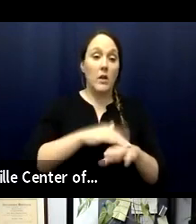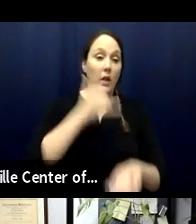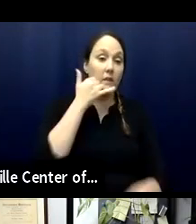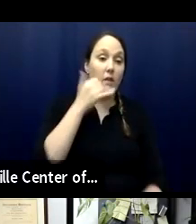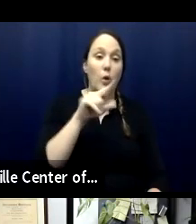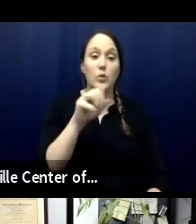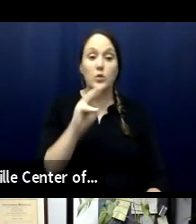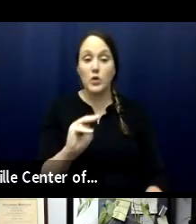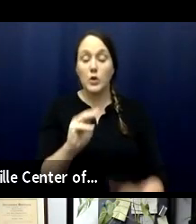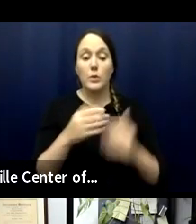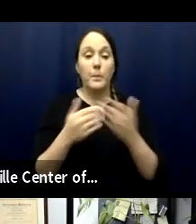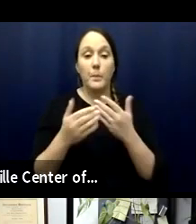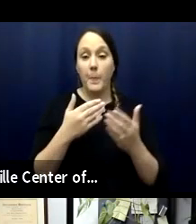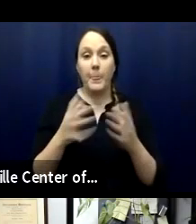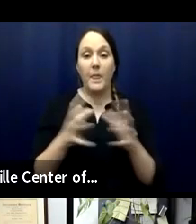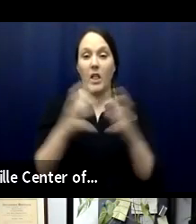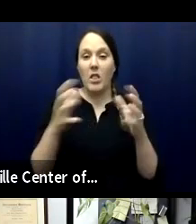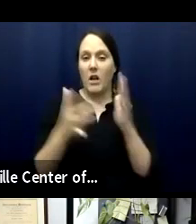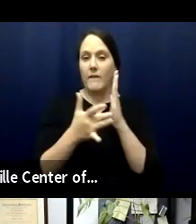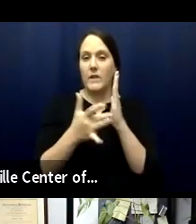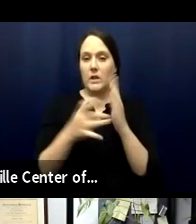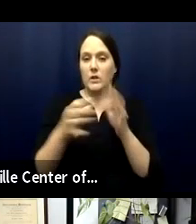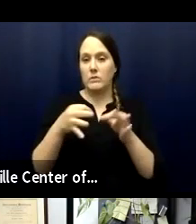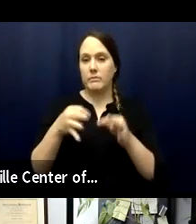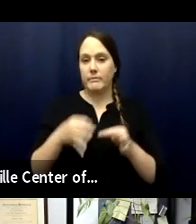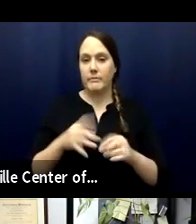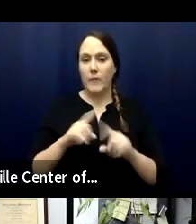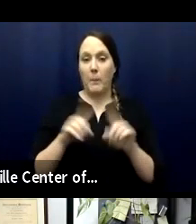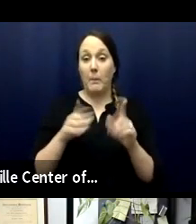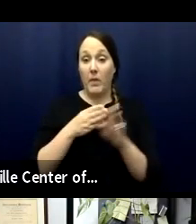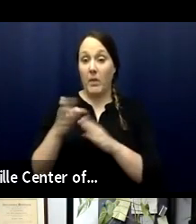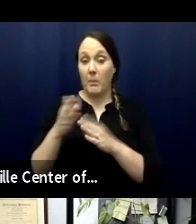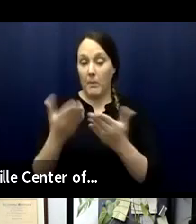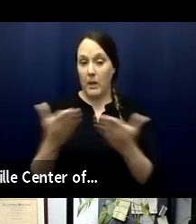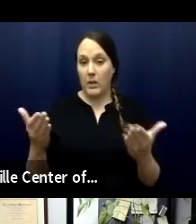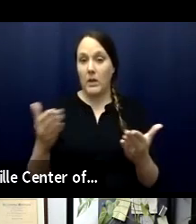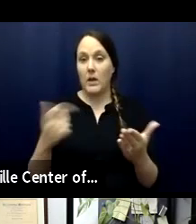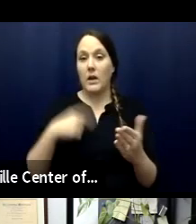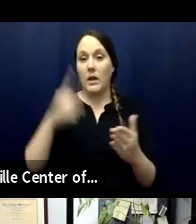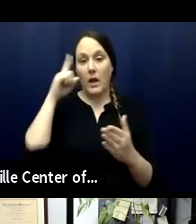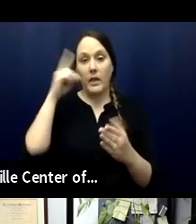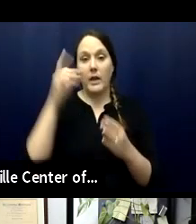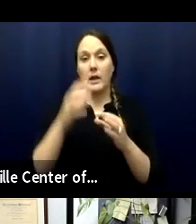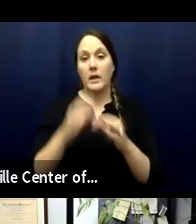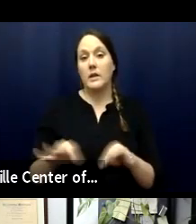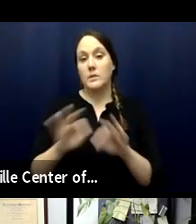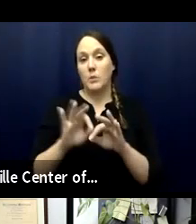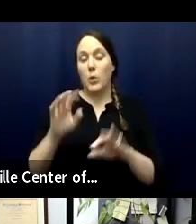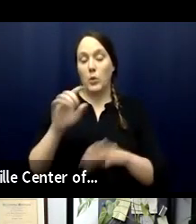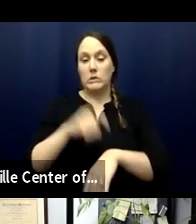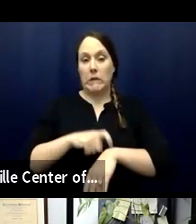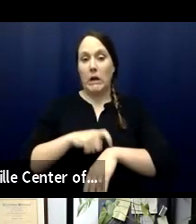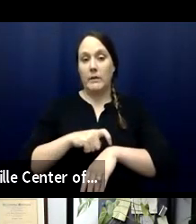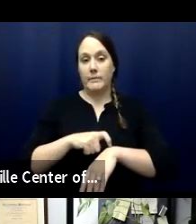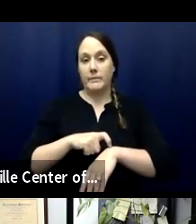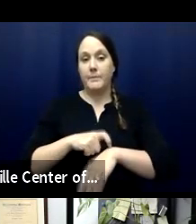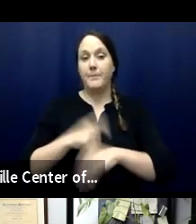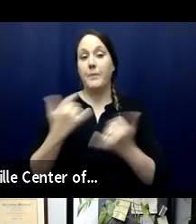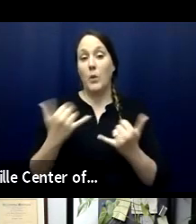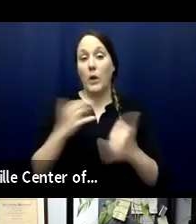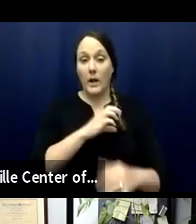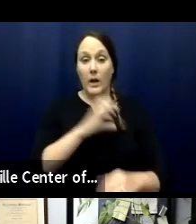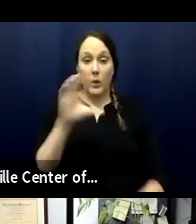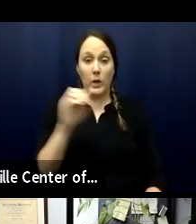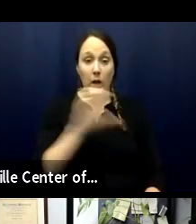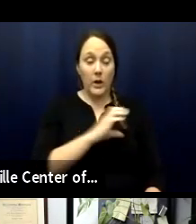Zoom, a lot of technical details. But the main thing I think is the time slot. Right now, County Commission